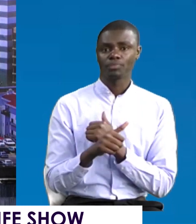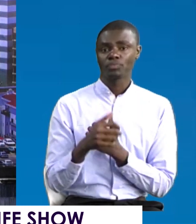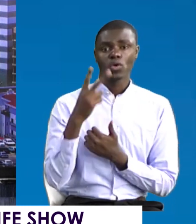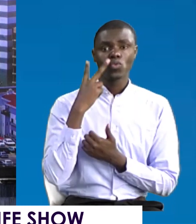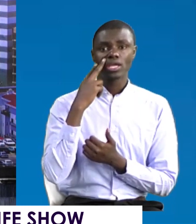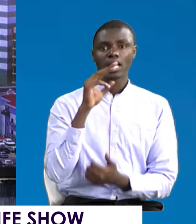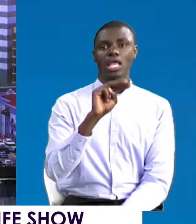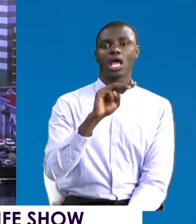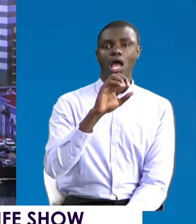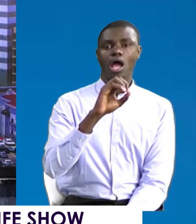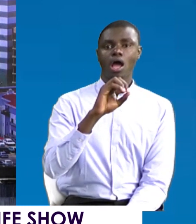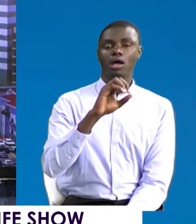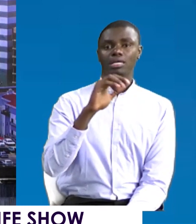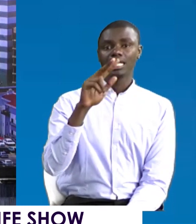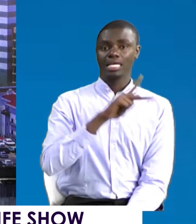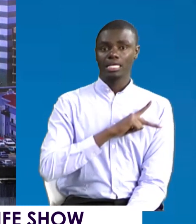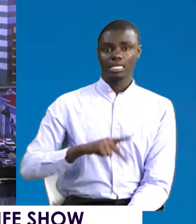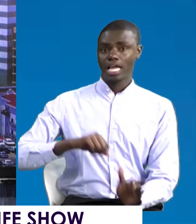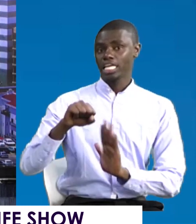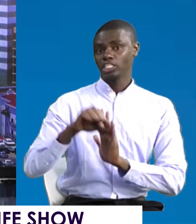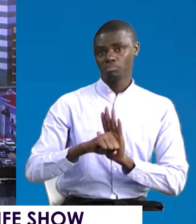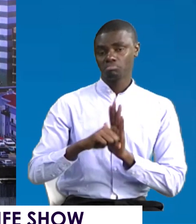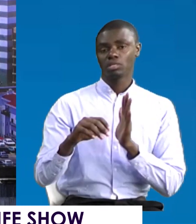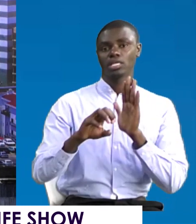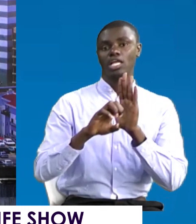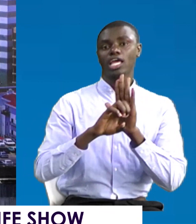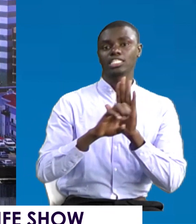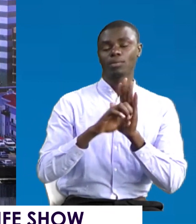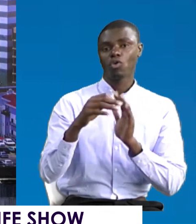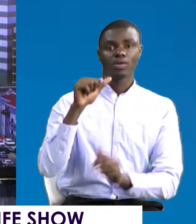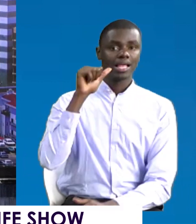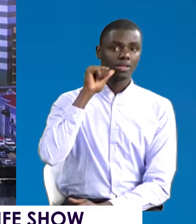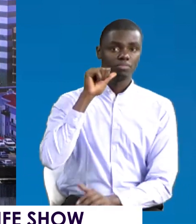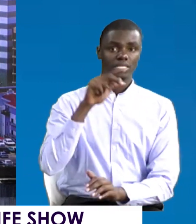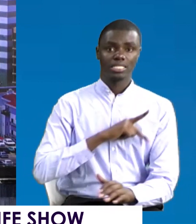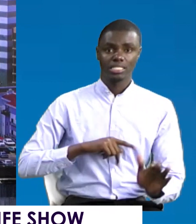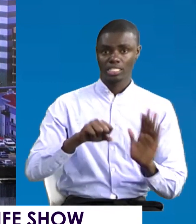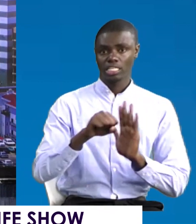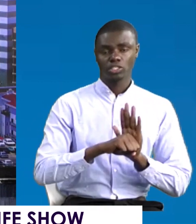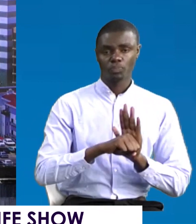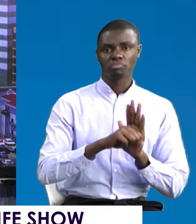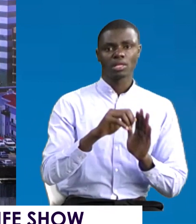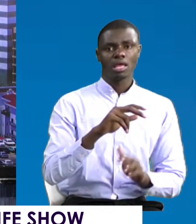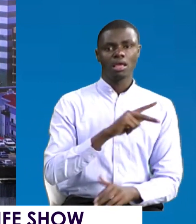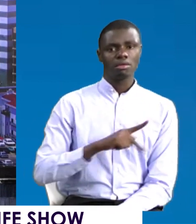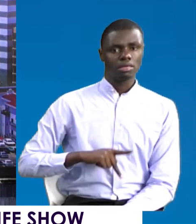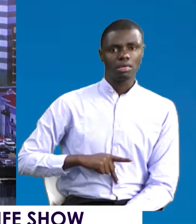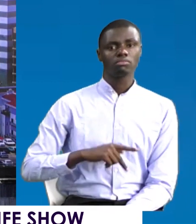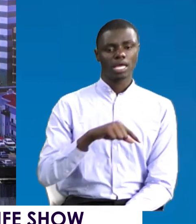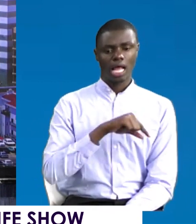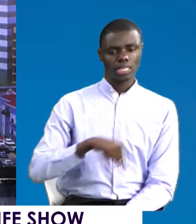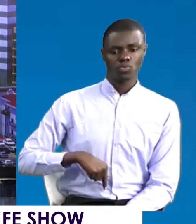at monarchies, I'm using the example probably of the British monarchy. The king is raised, the queen